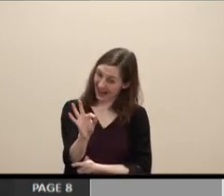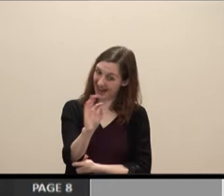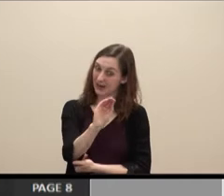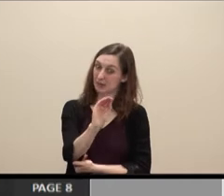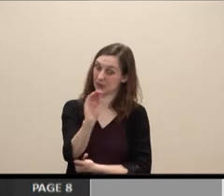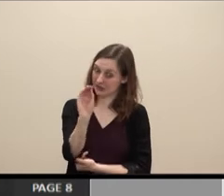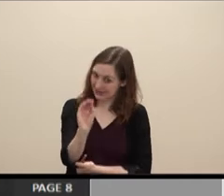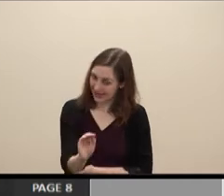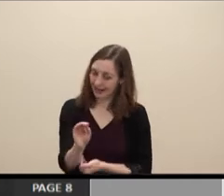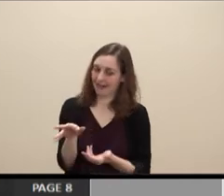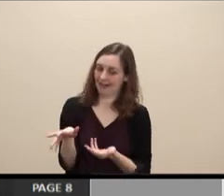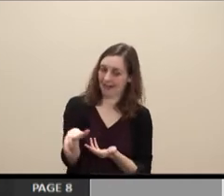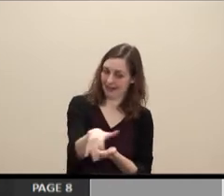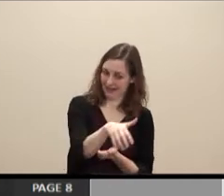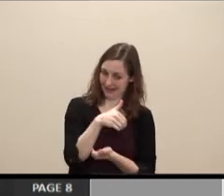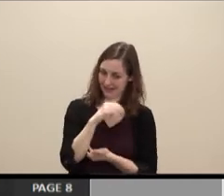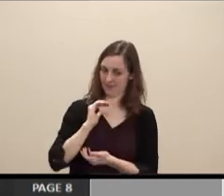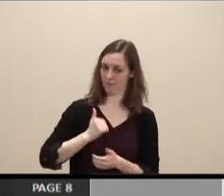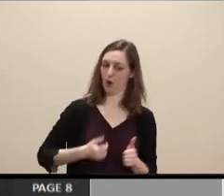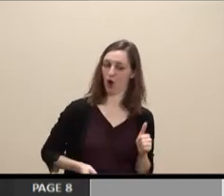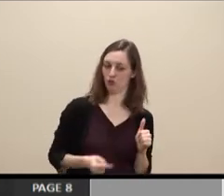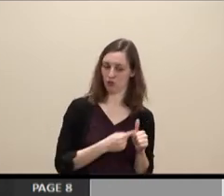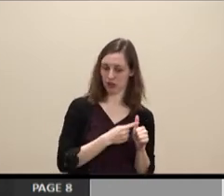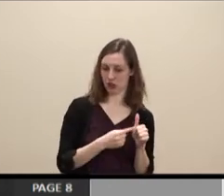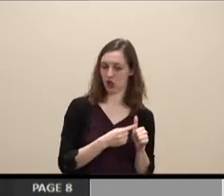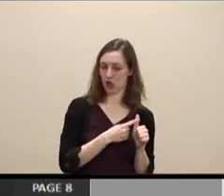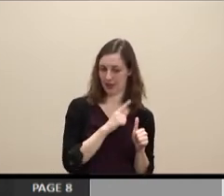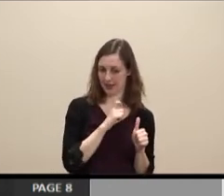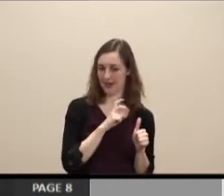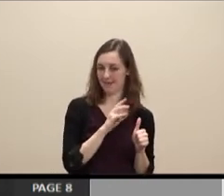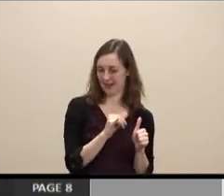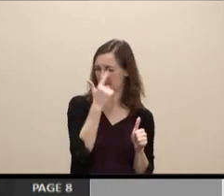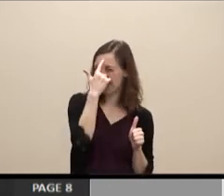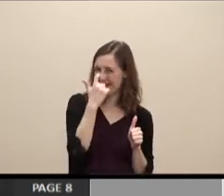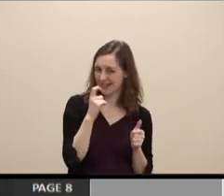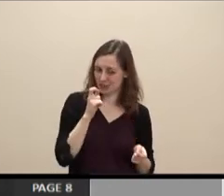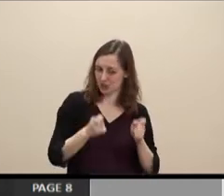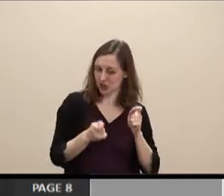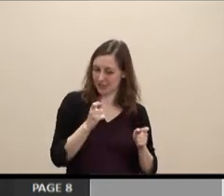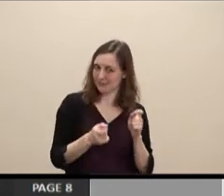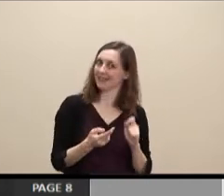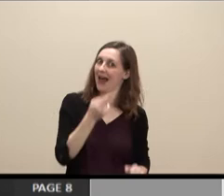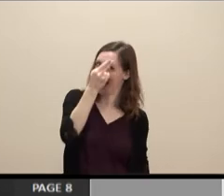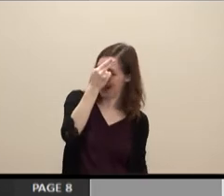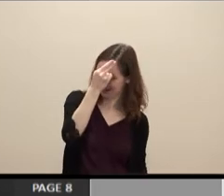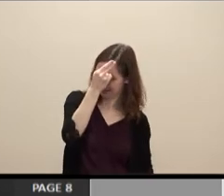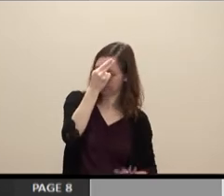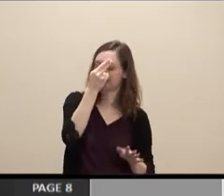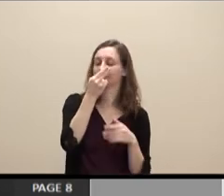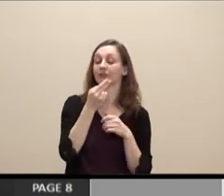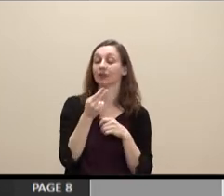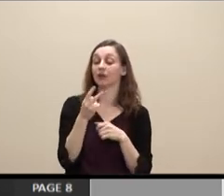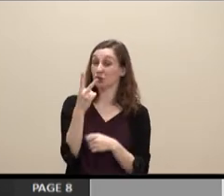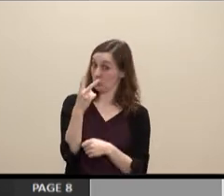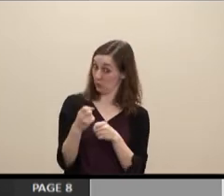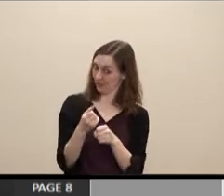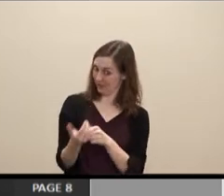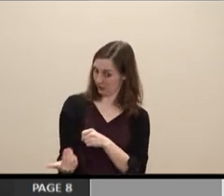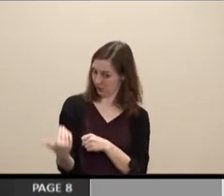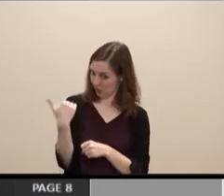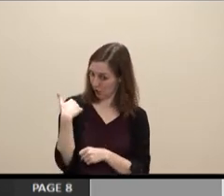104.9% of that original levy because those adjustments were so high. Then 2 years ago, we collected